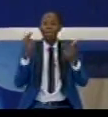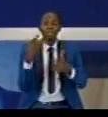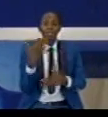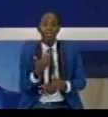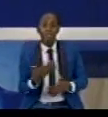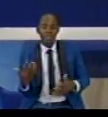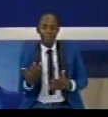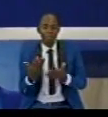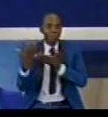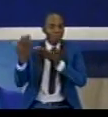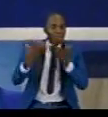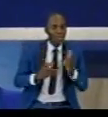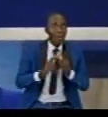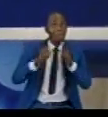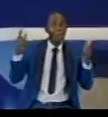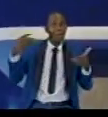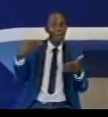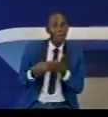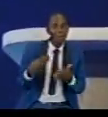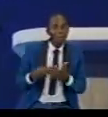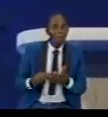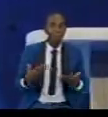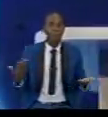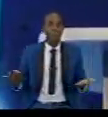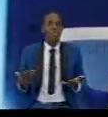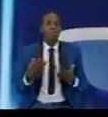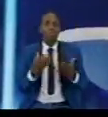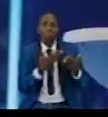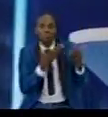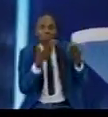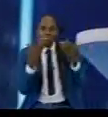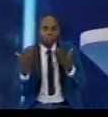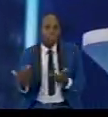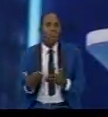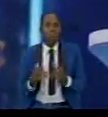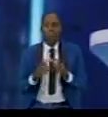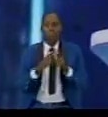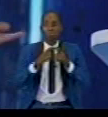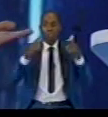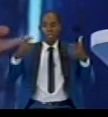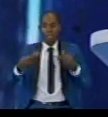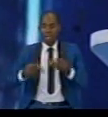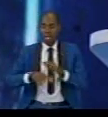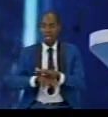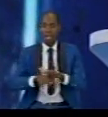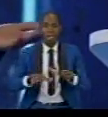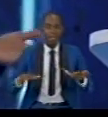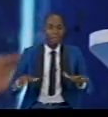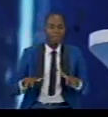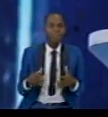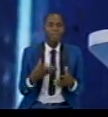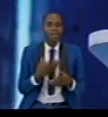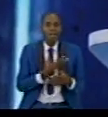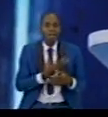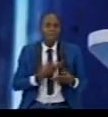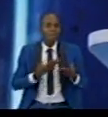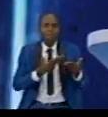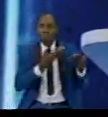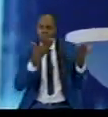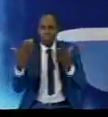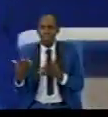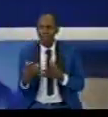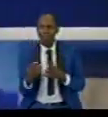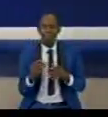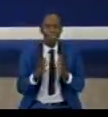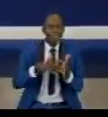amount of money like give a piece of land to him with this thou not have done it